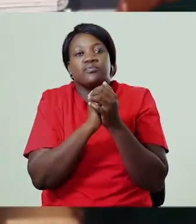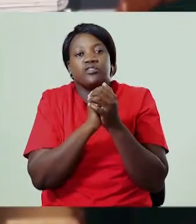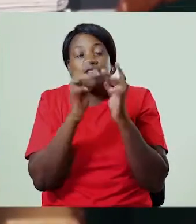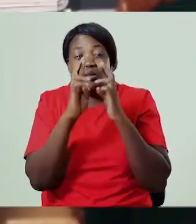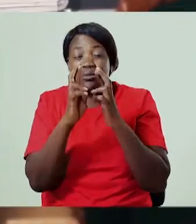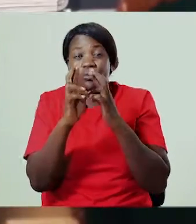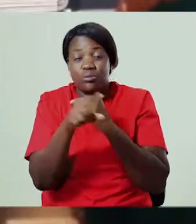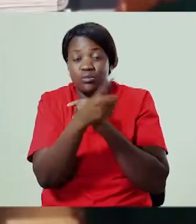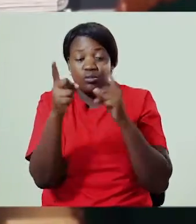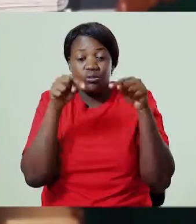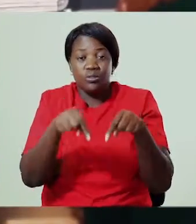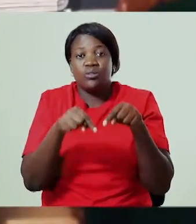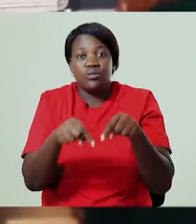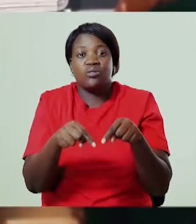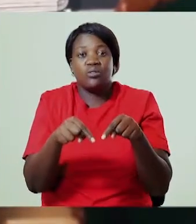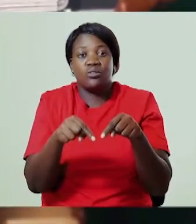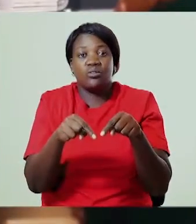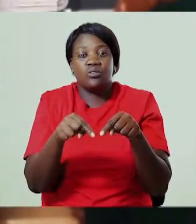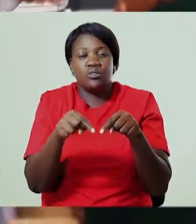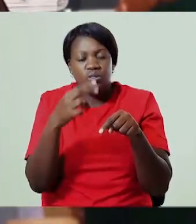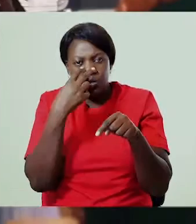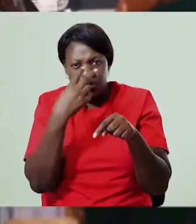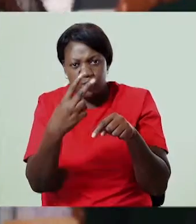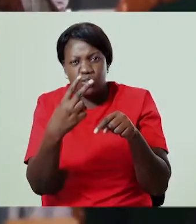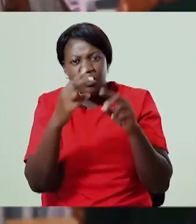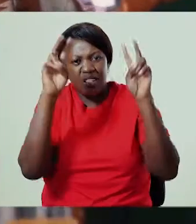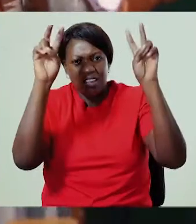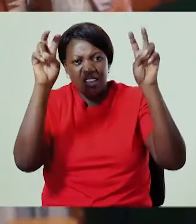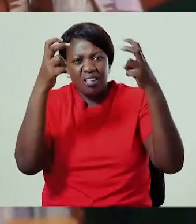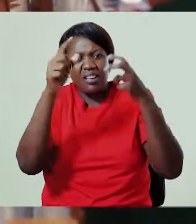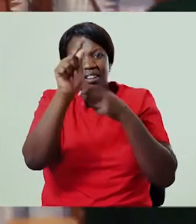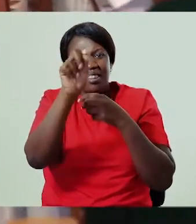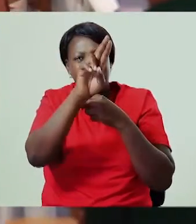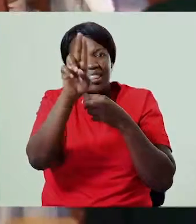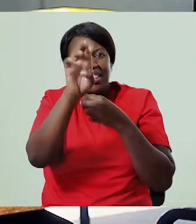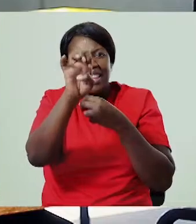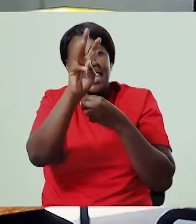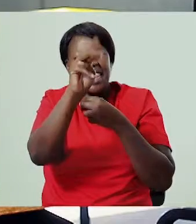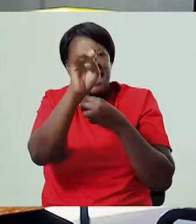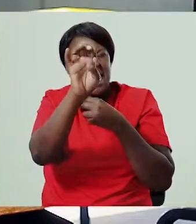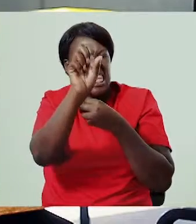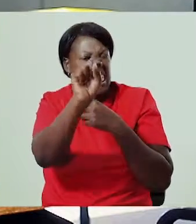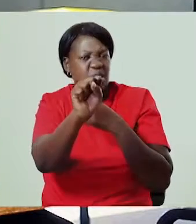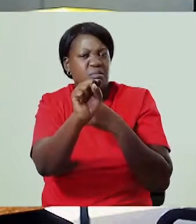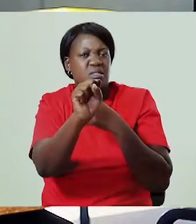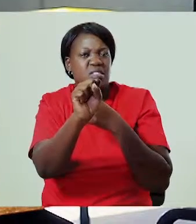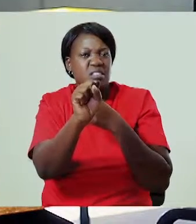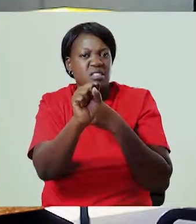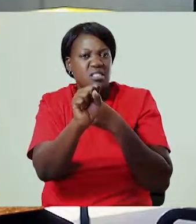hope so, because today we are first going to look at themes in literary work. Themes, as